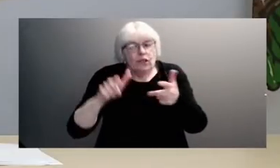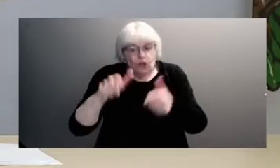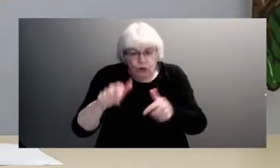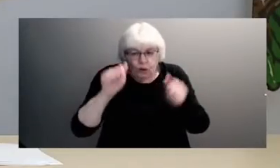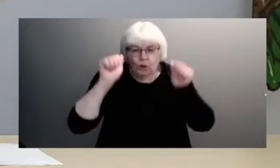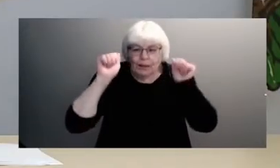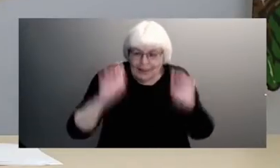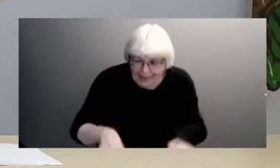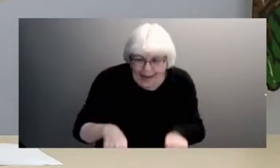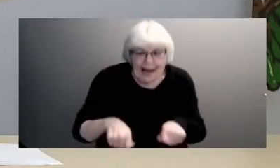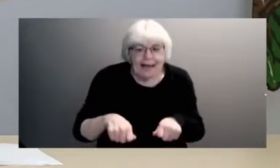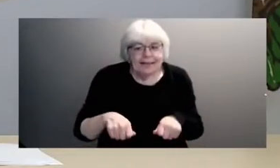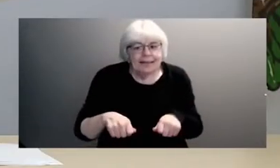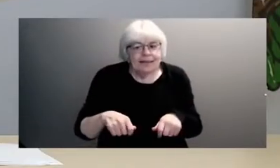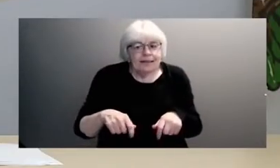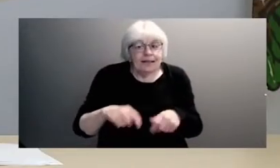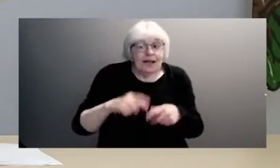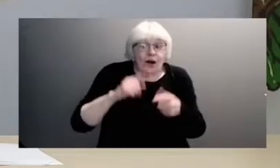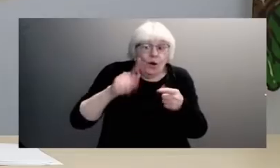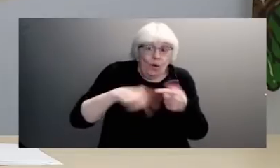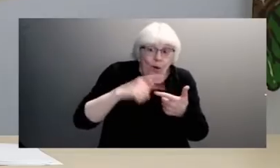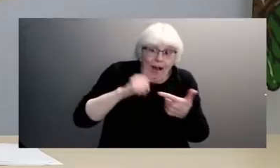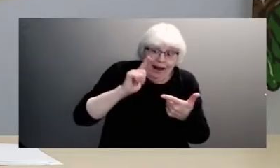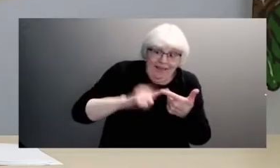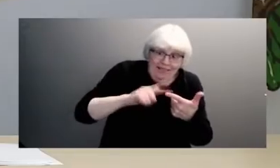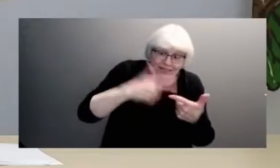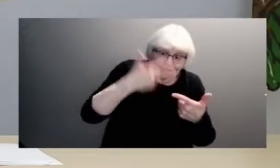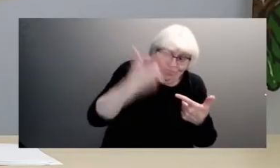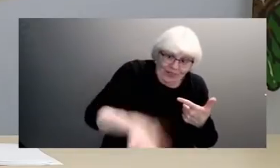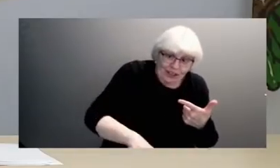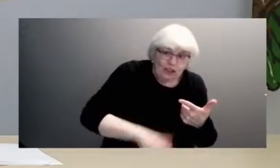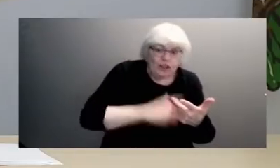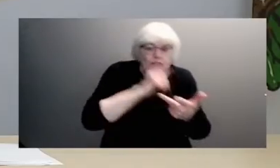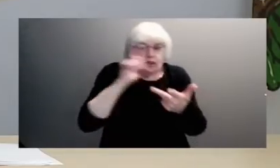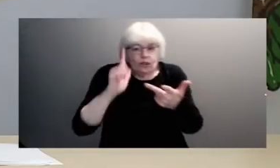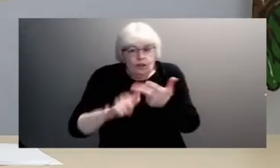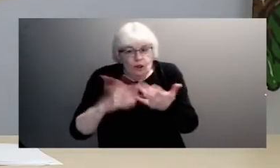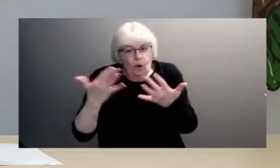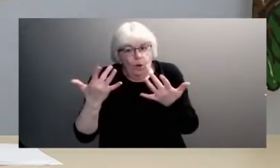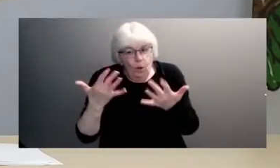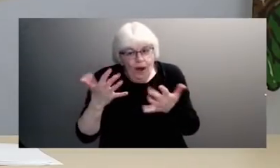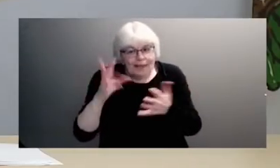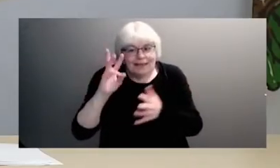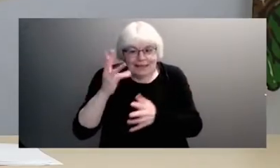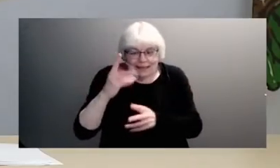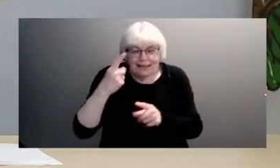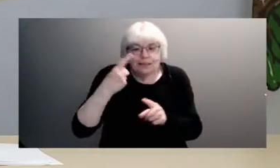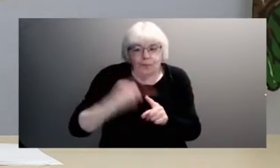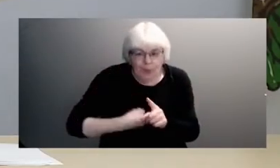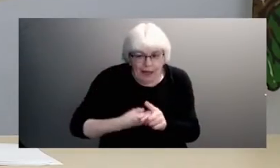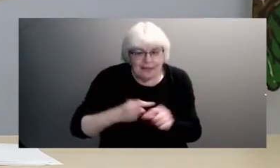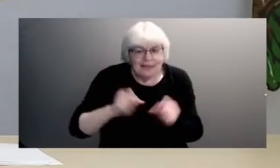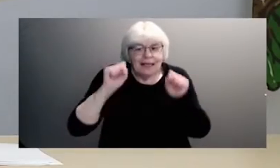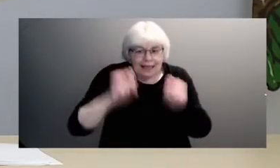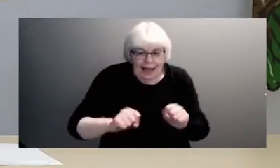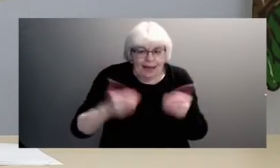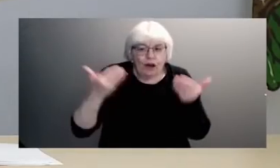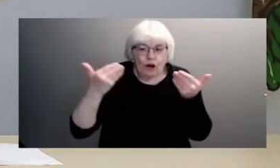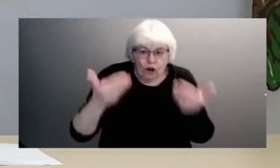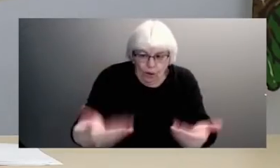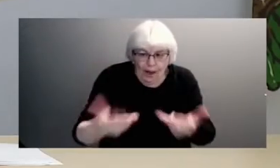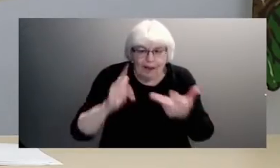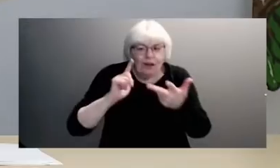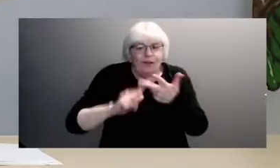of 4 to 6 weeks in advance or contact a participating pharmacy on the COVID-19 vaccine webpage.